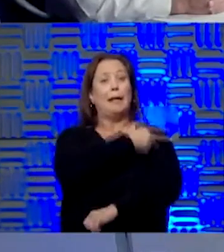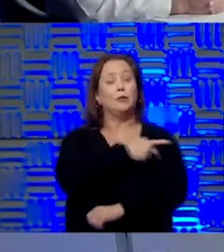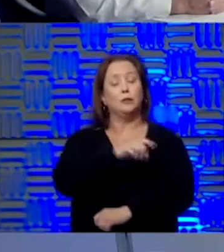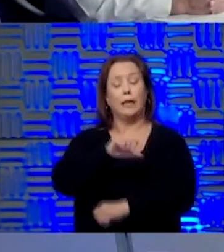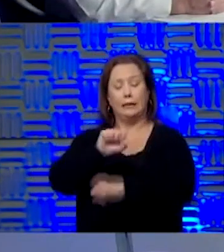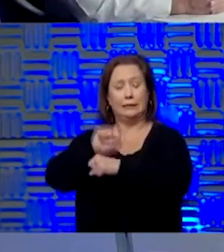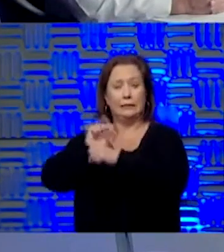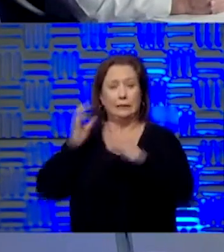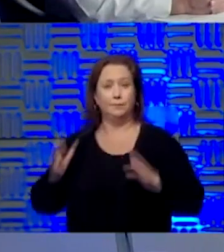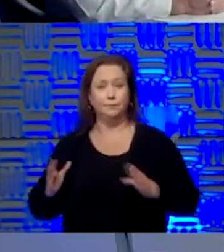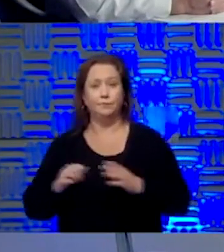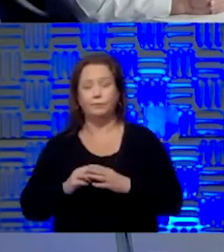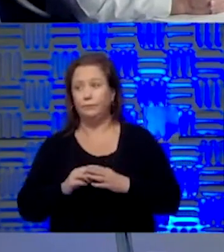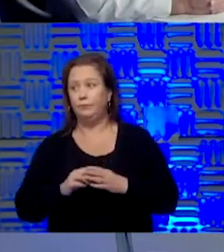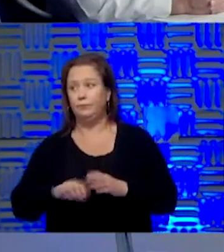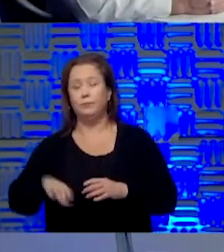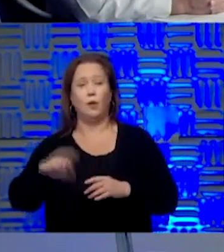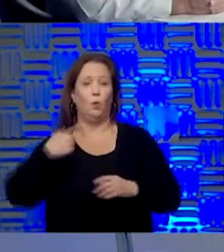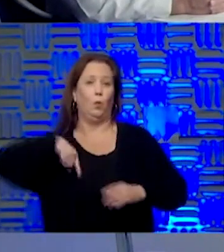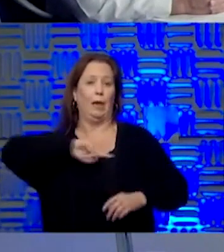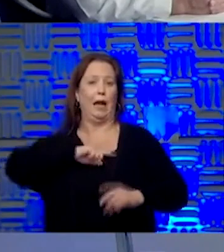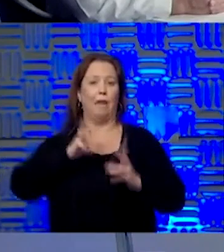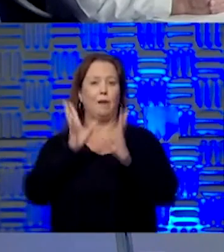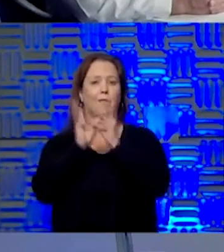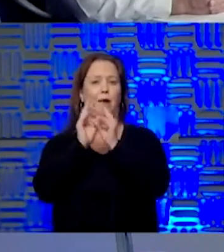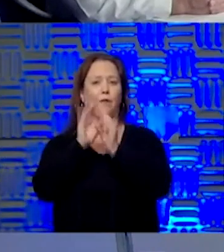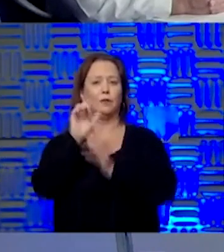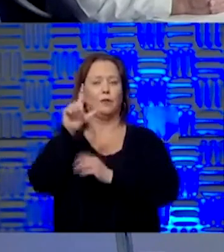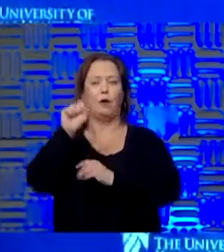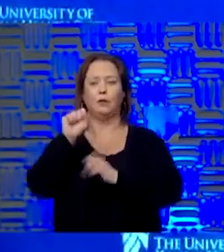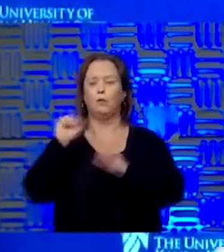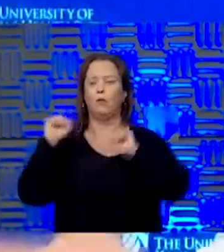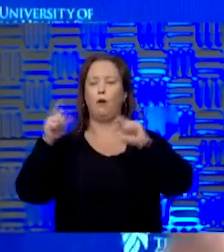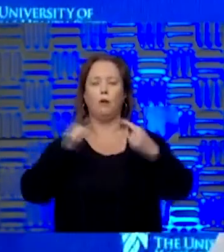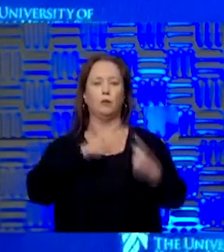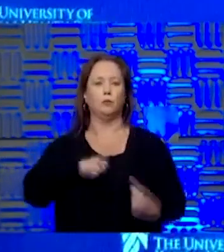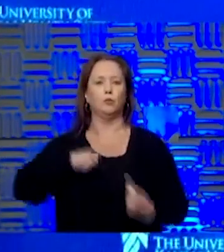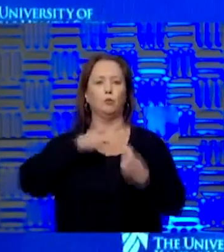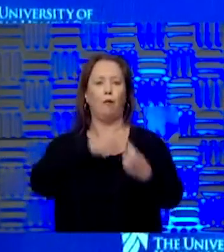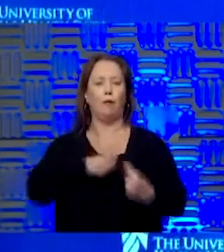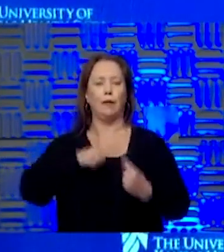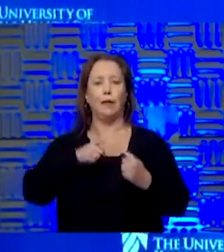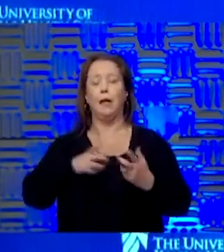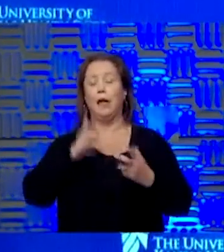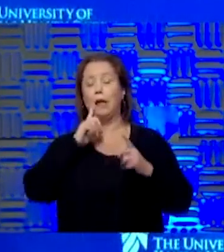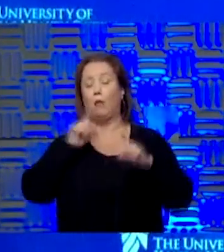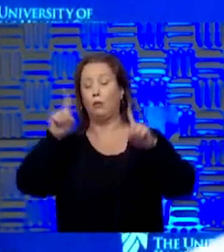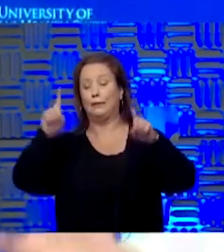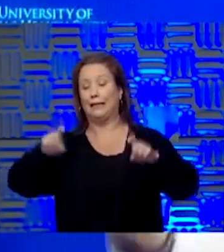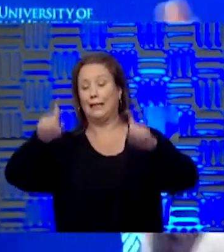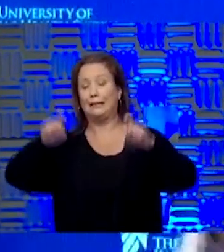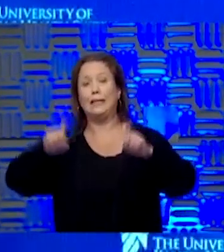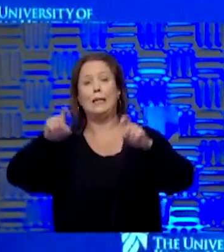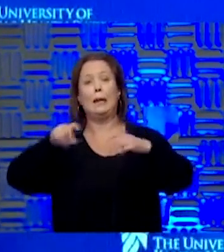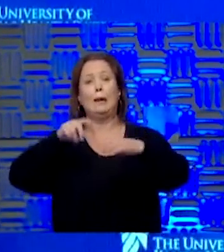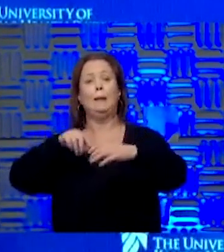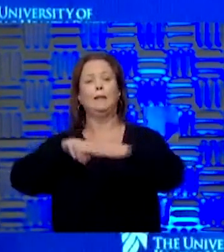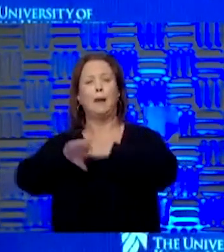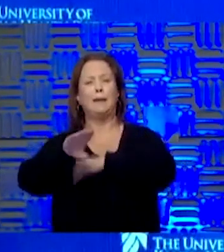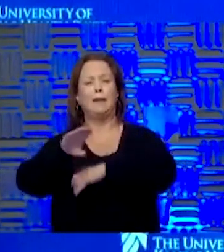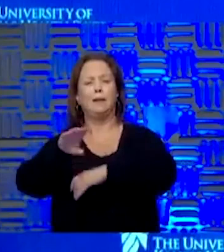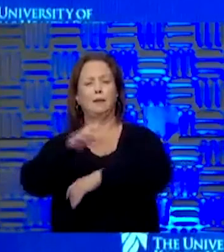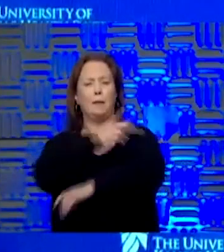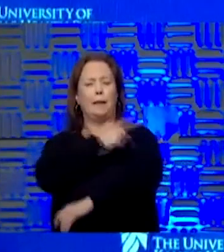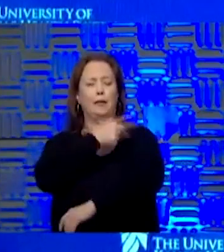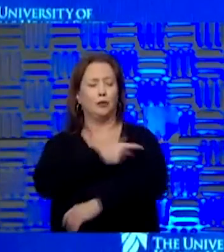say, you know, we have these chief medical officer calls, and everybody's suffering and struggling with the same thing. I think we're all starting to test every pre-op patient, and a lot of us are starting to test people,